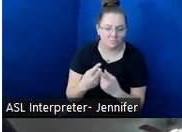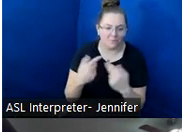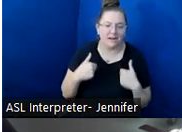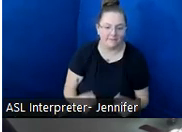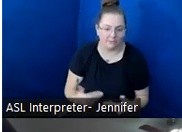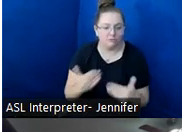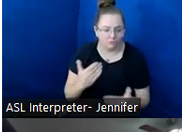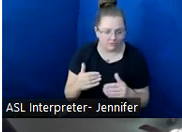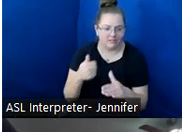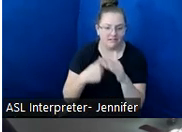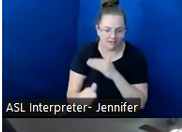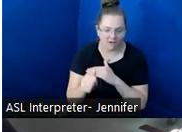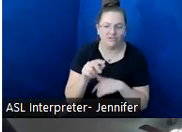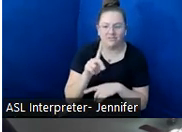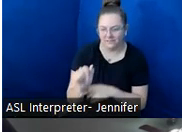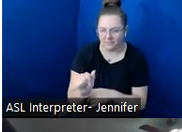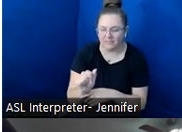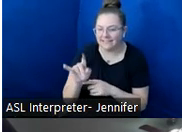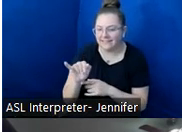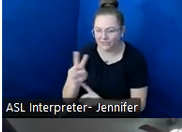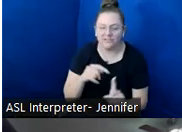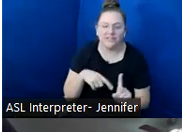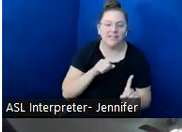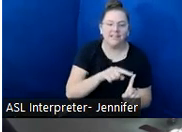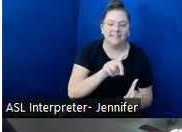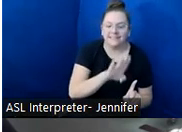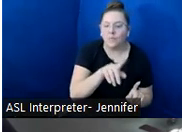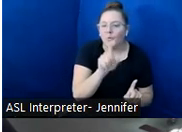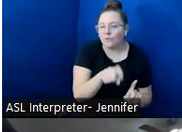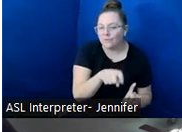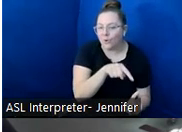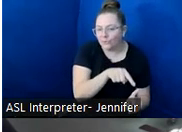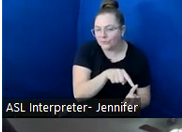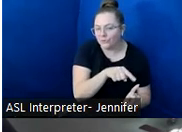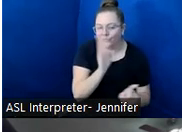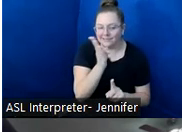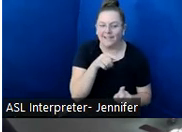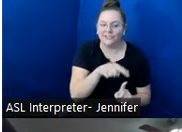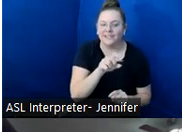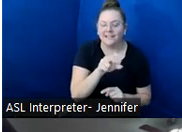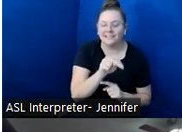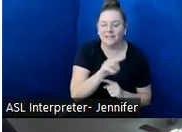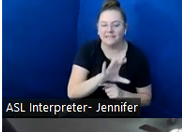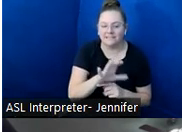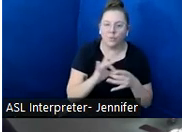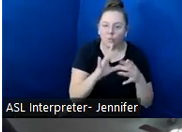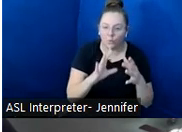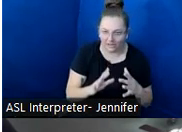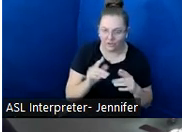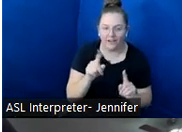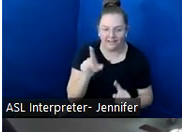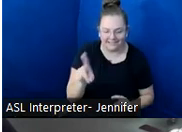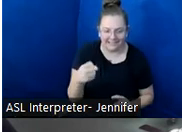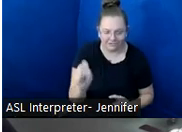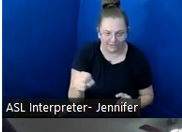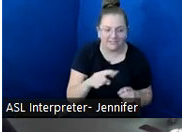Division. Deborah Maruska was going to do the presentation today. She's the SNBC coordinator at DHS. And then Tabiso Rowan is also